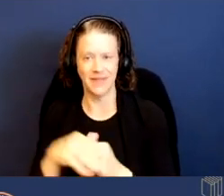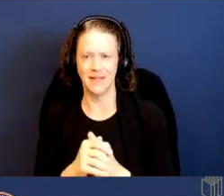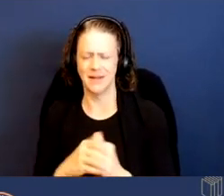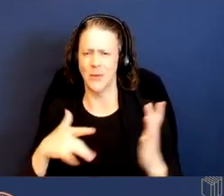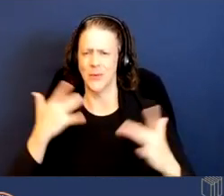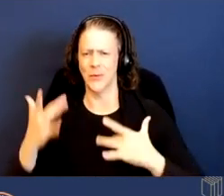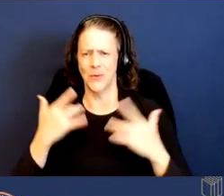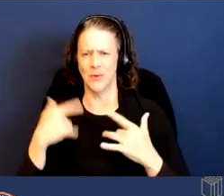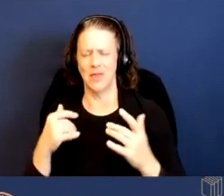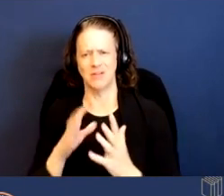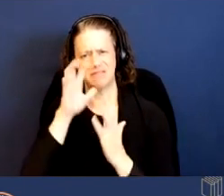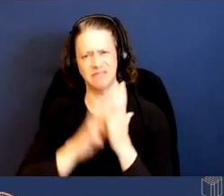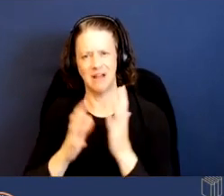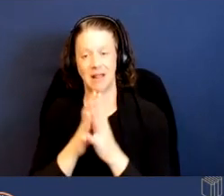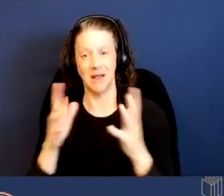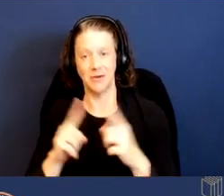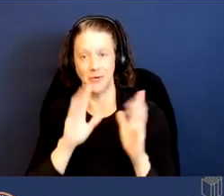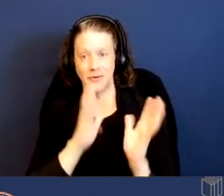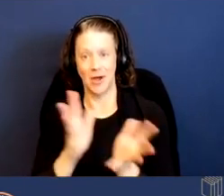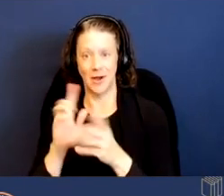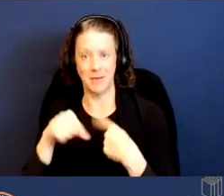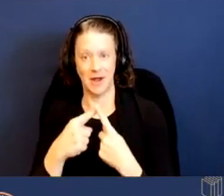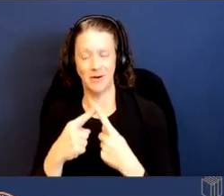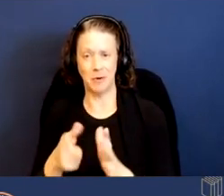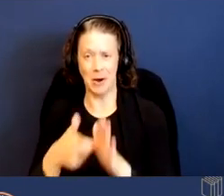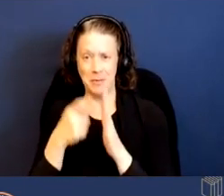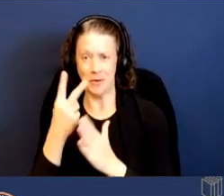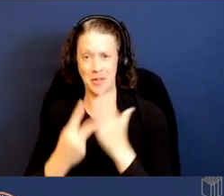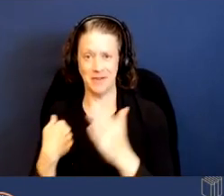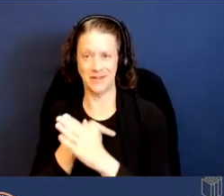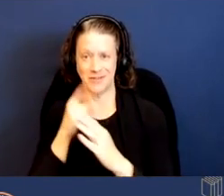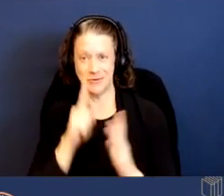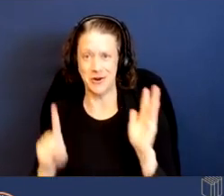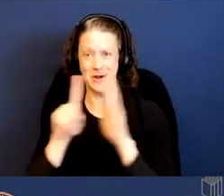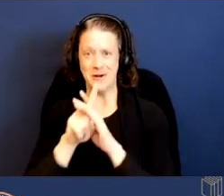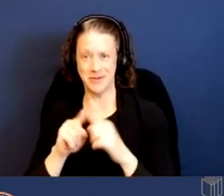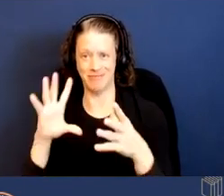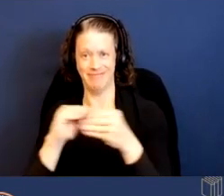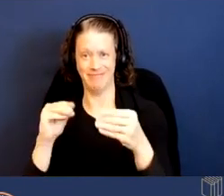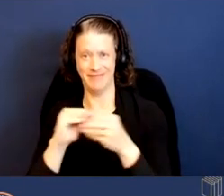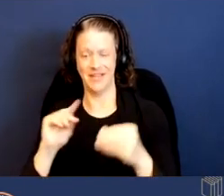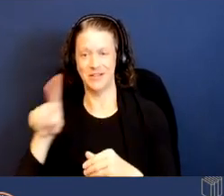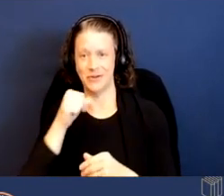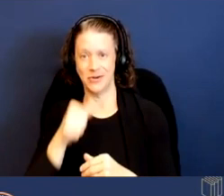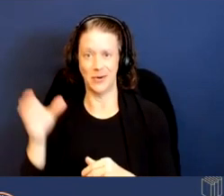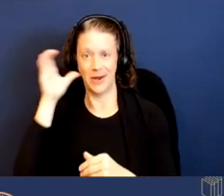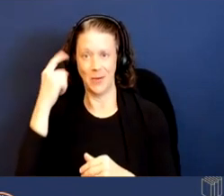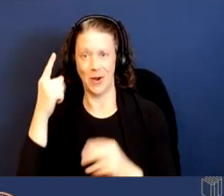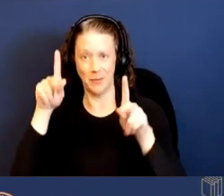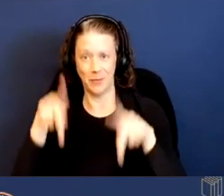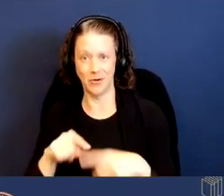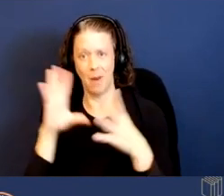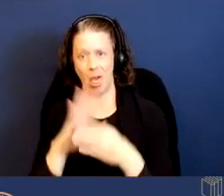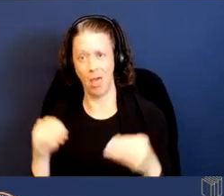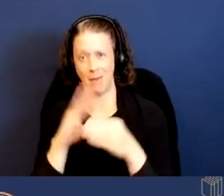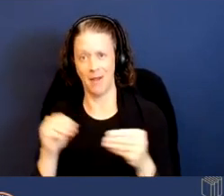much to talk about that it took both of us being here to cover all of it. And so just so you don't hear one person talking too long, we're going to kind of ping